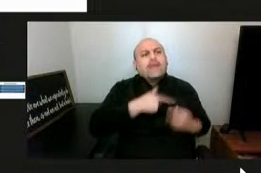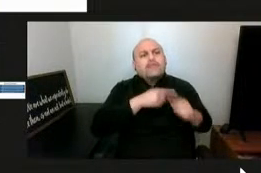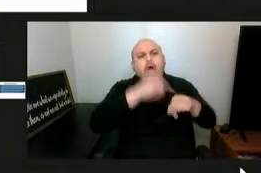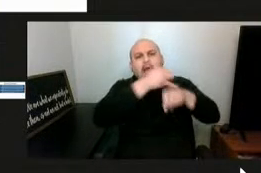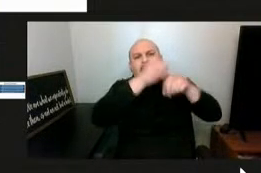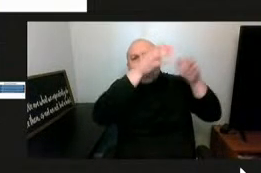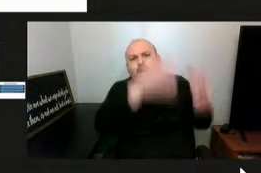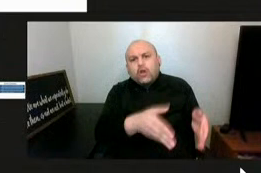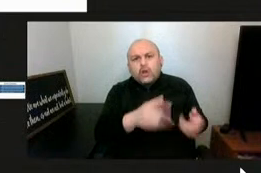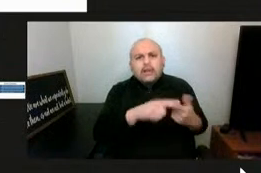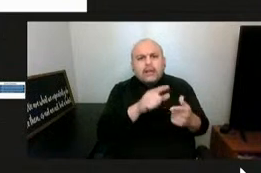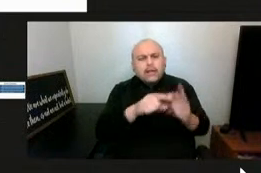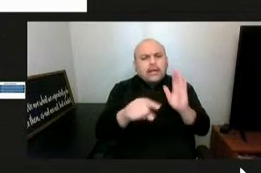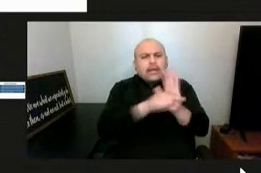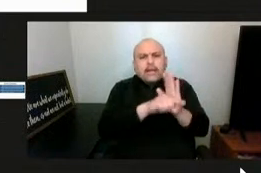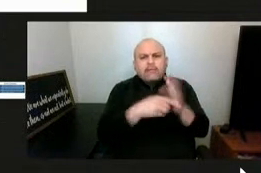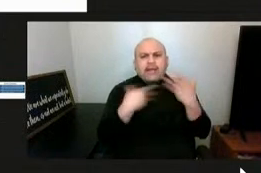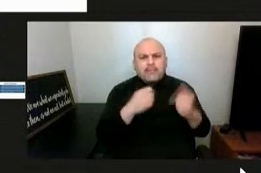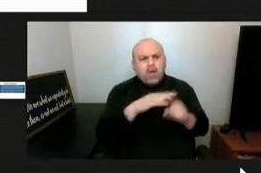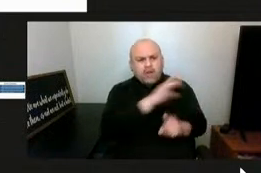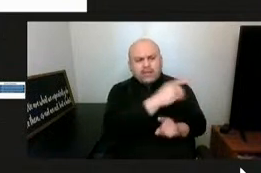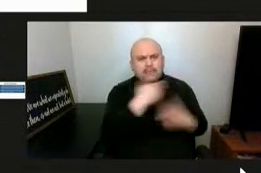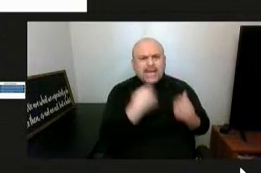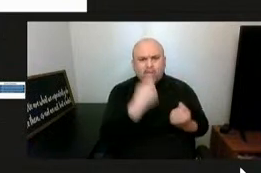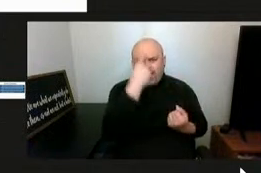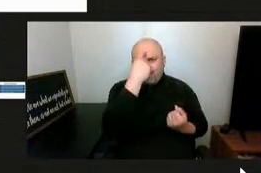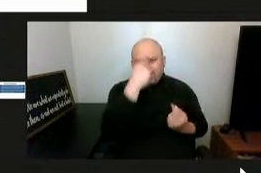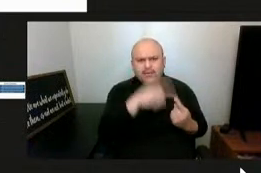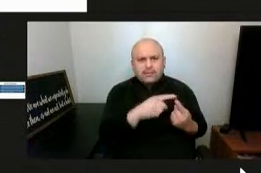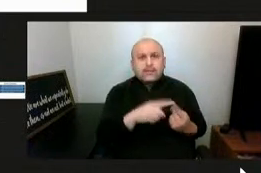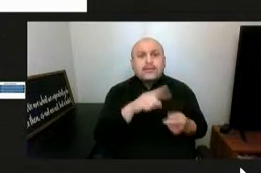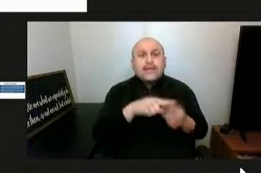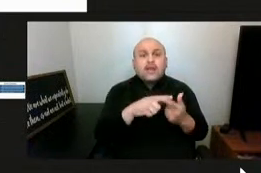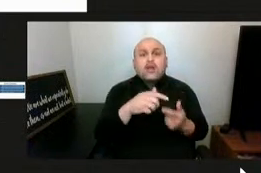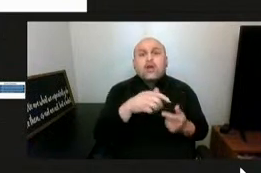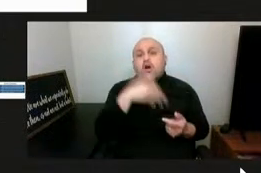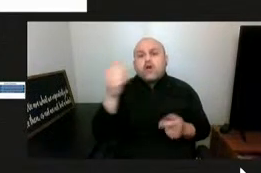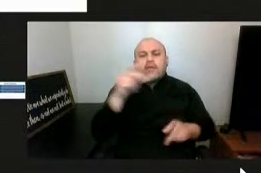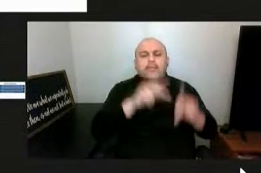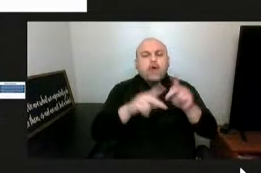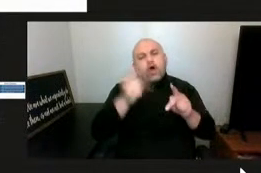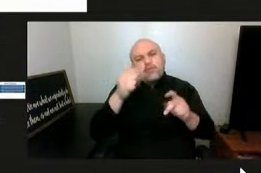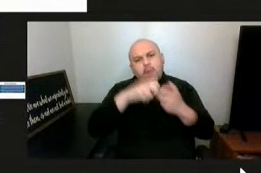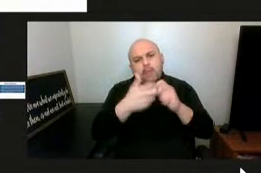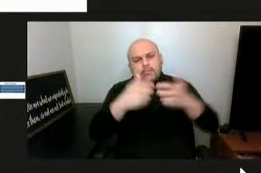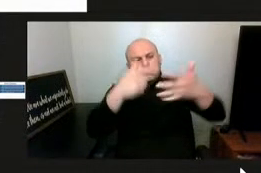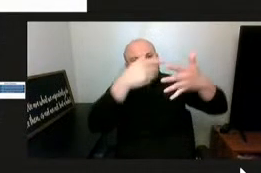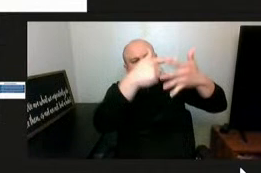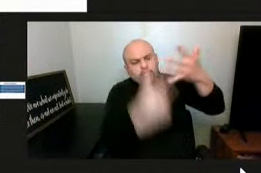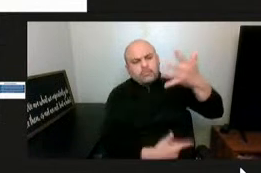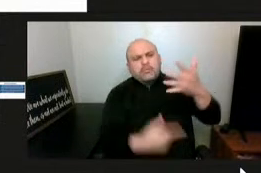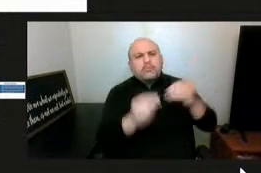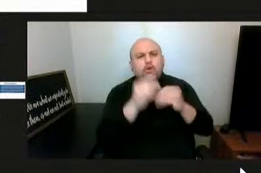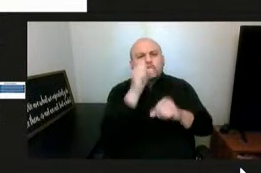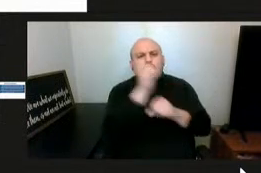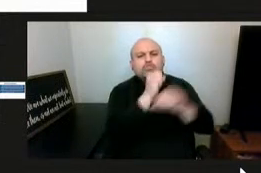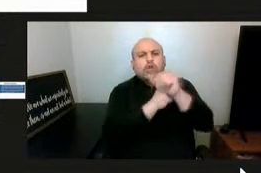on their mental health. The rest of the 5 problems speak to structural drivers.